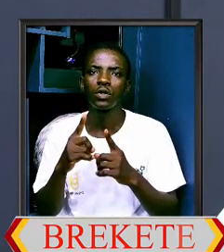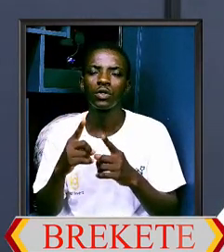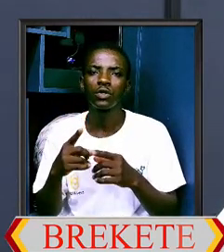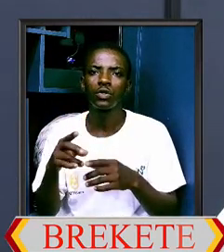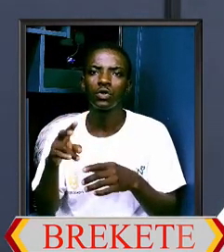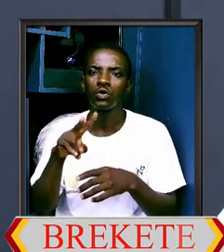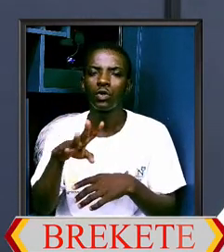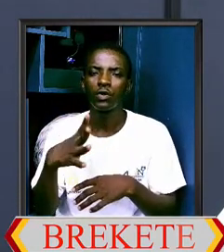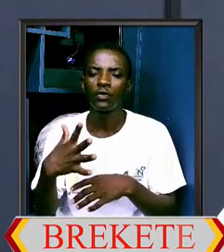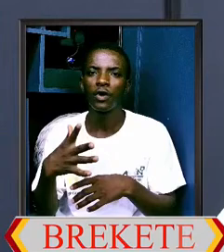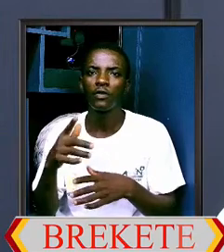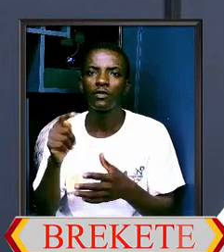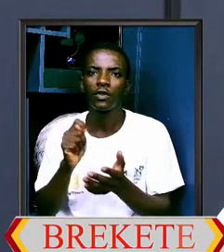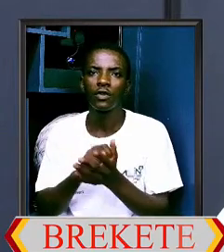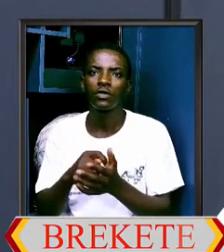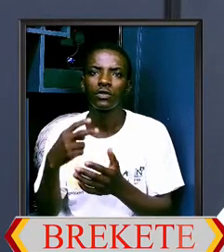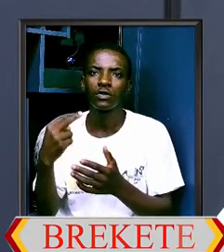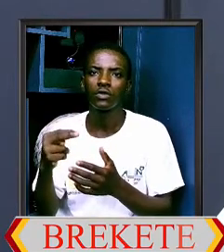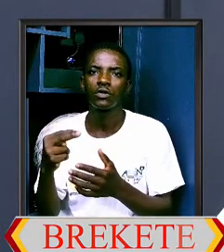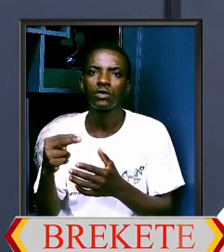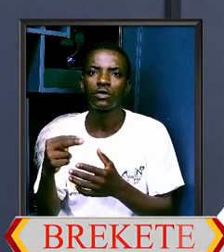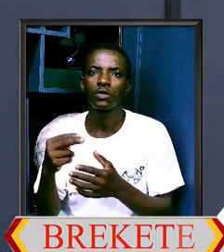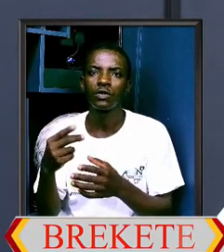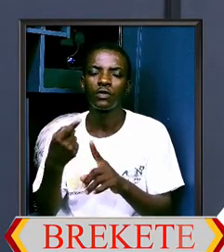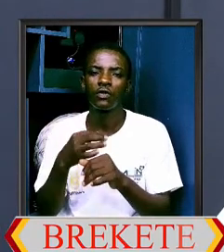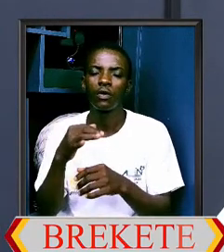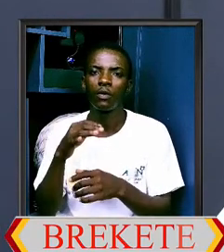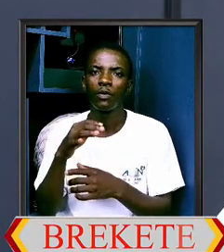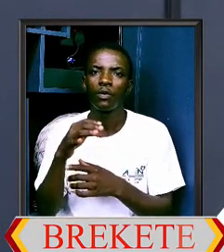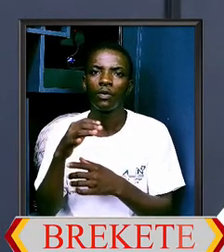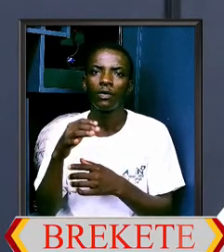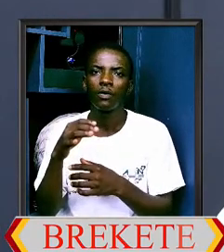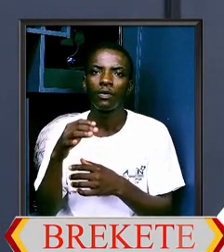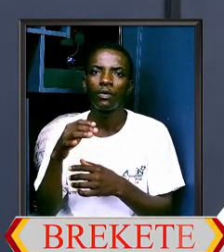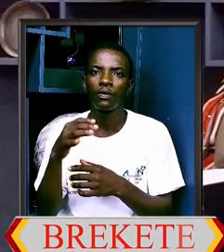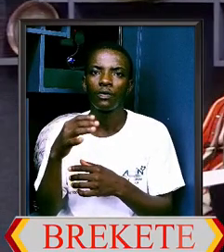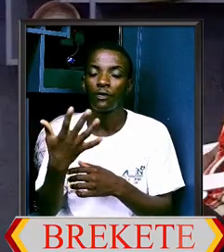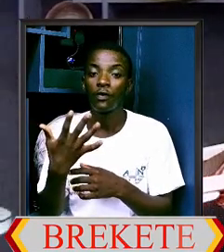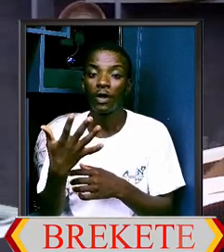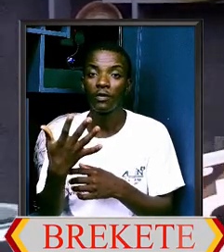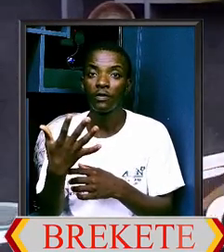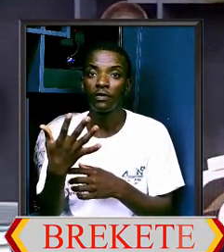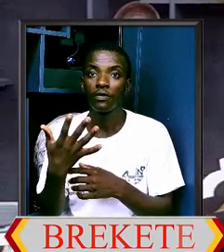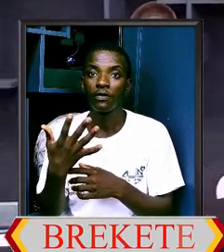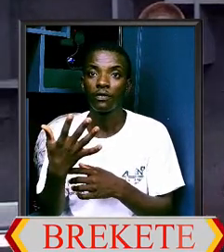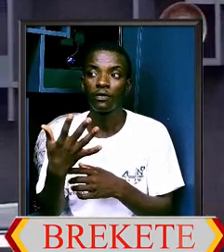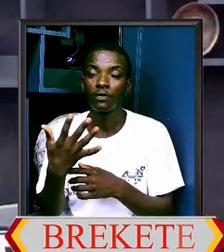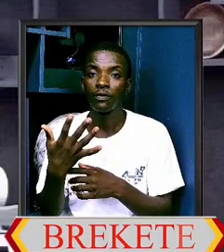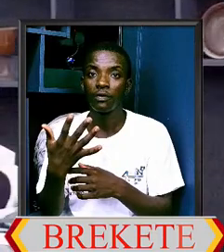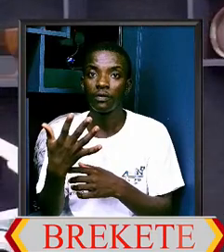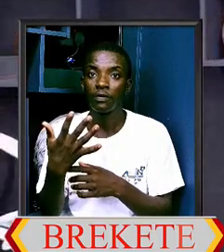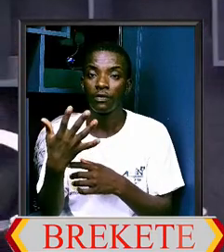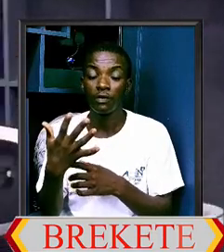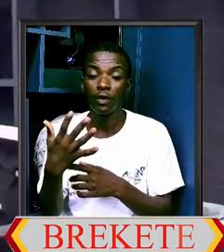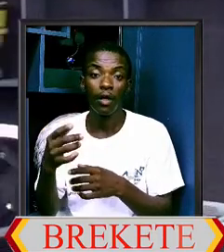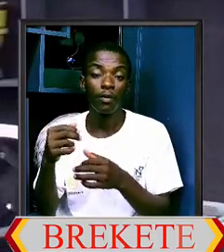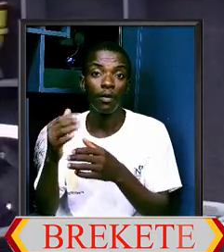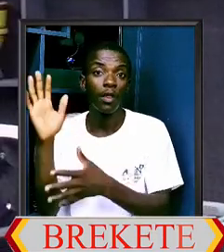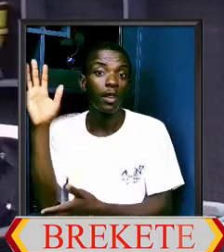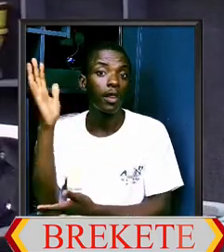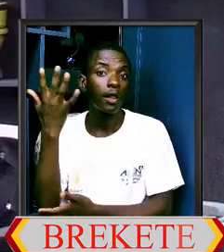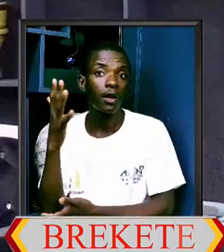this 25 liters of oil? You can get it just from five. Palm trees, just five. Hmm. Mm-hmm. Only